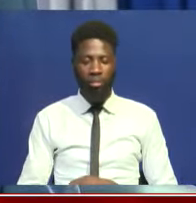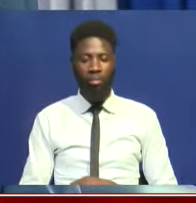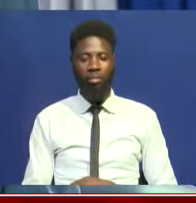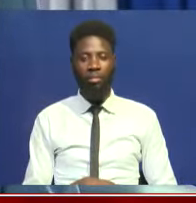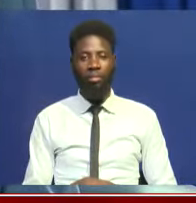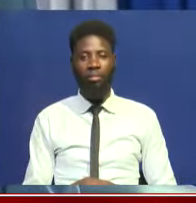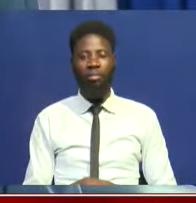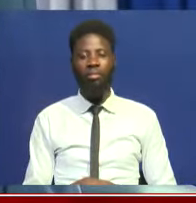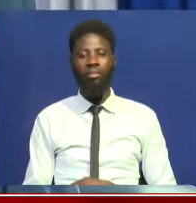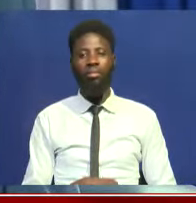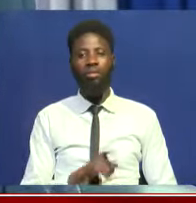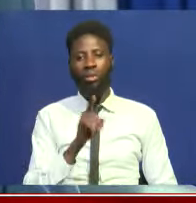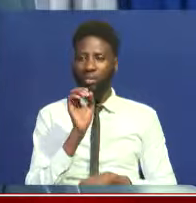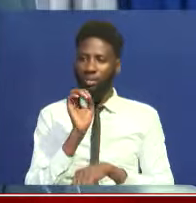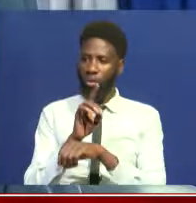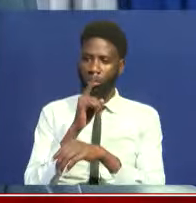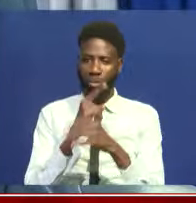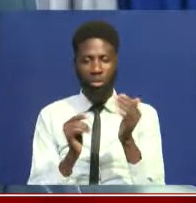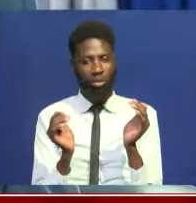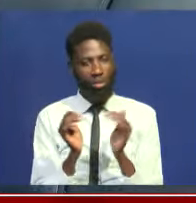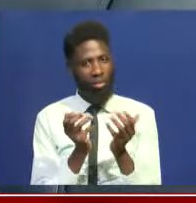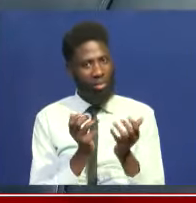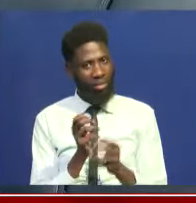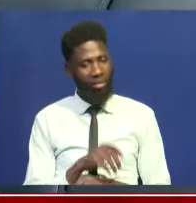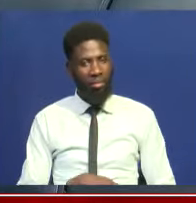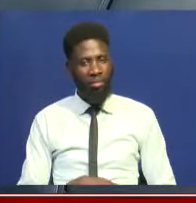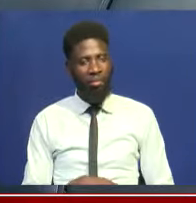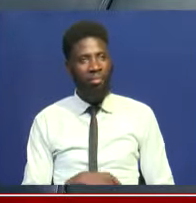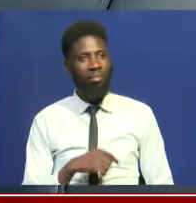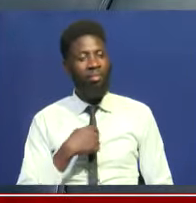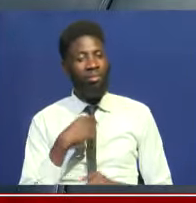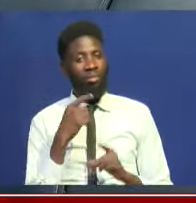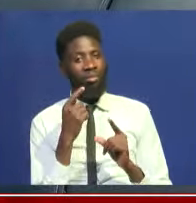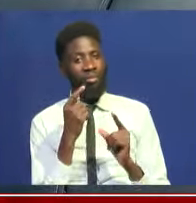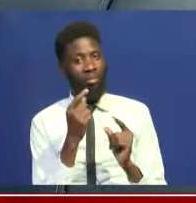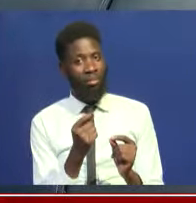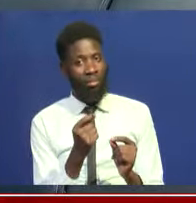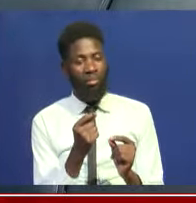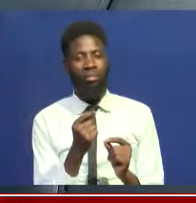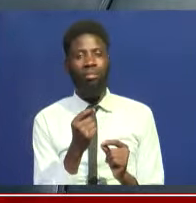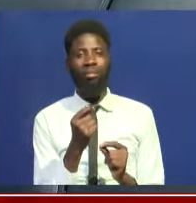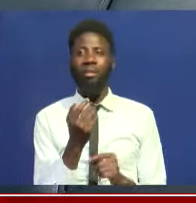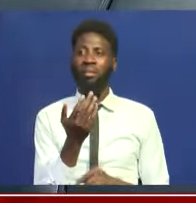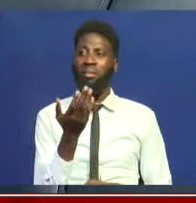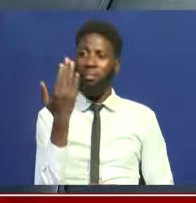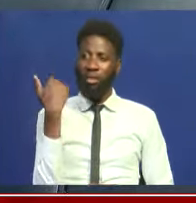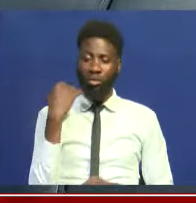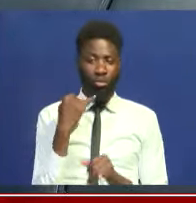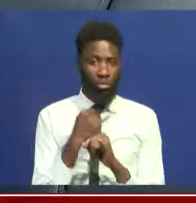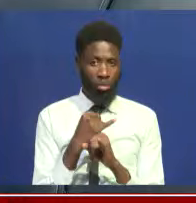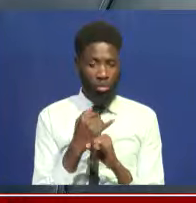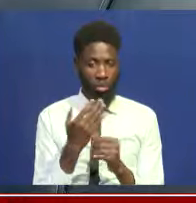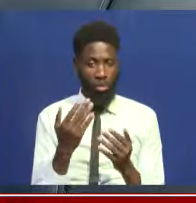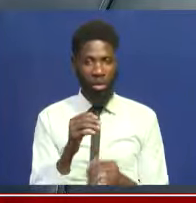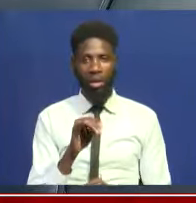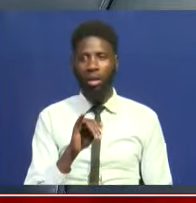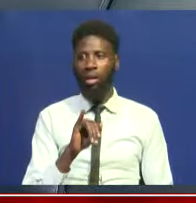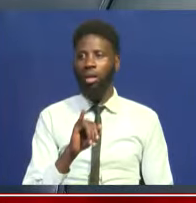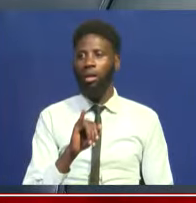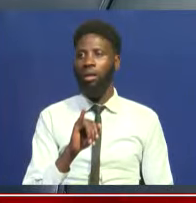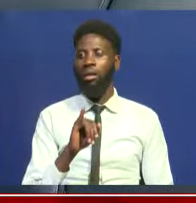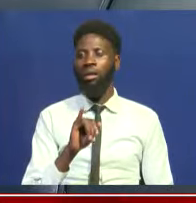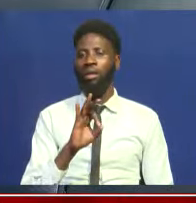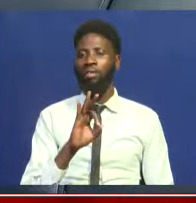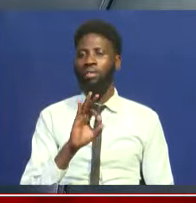would be your advice to small businesses in that front? Well, I'll tell you, so a past job I had was running IFC's Global Department